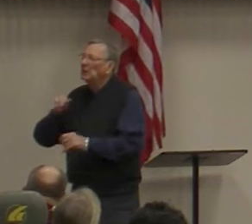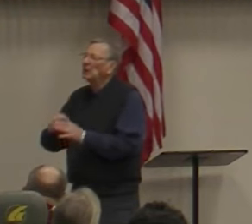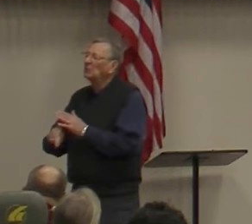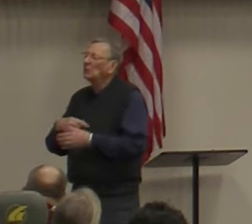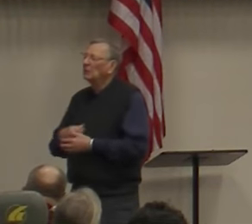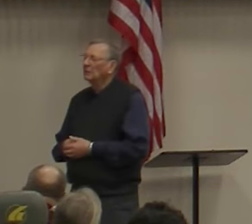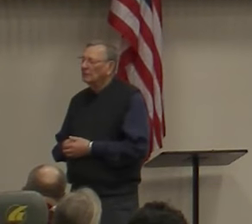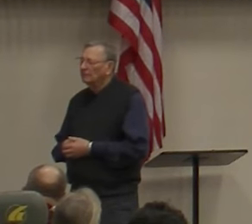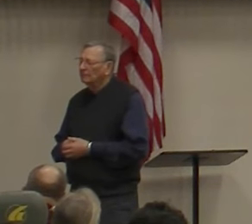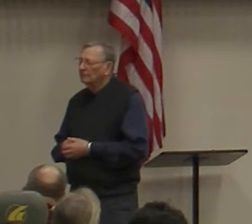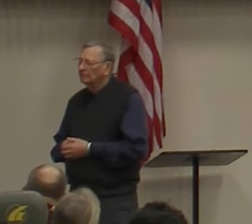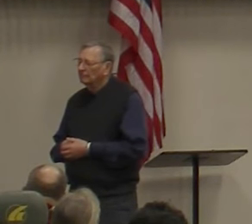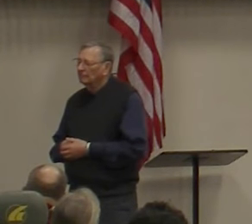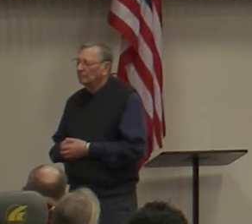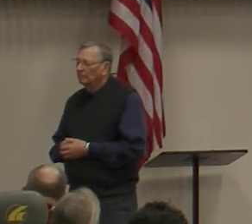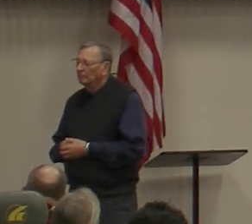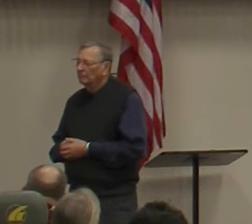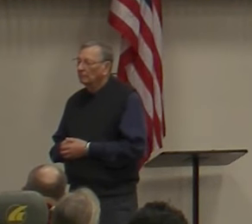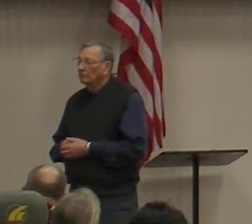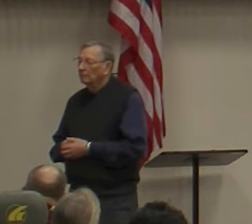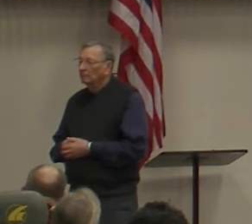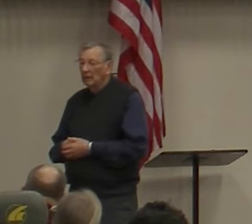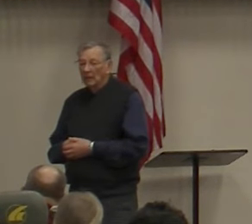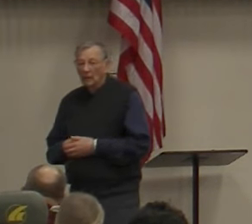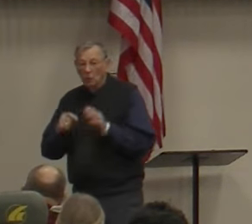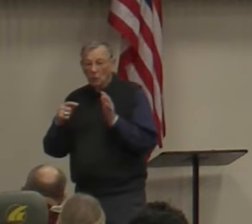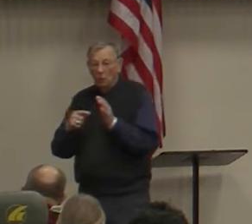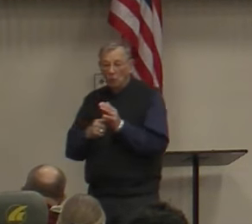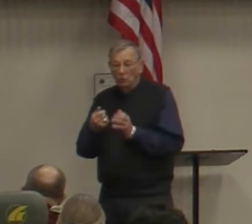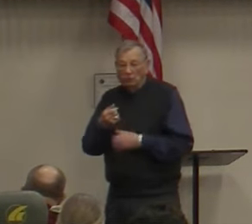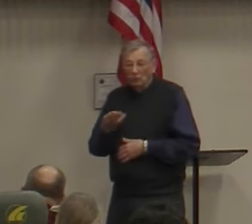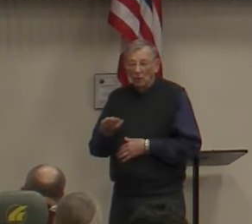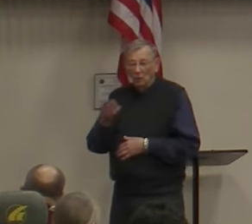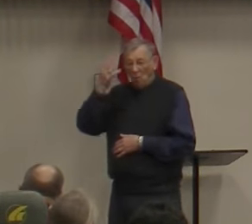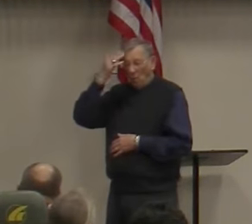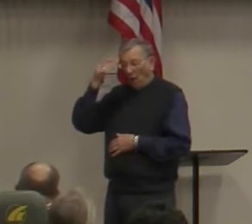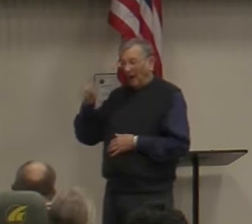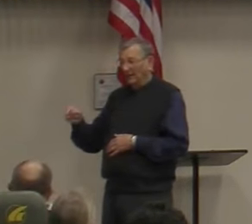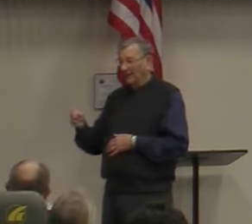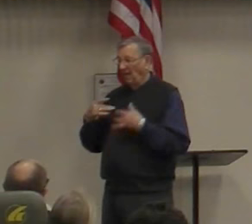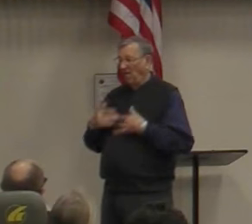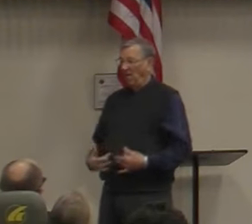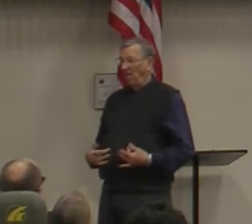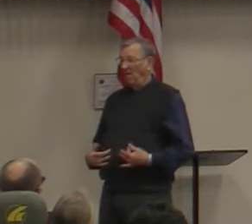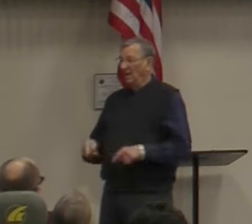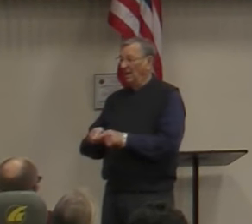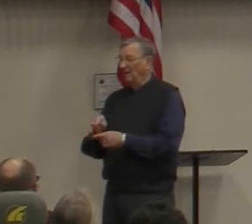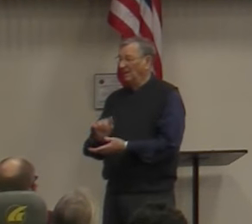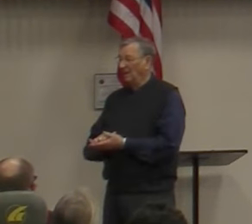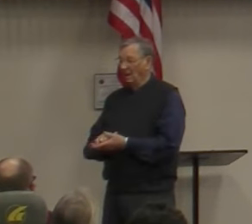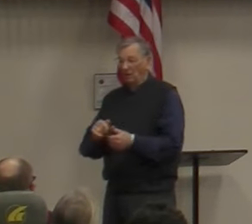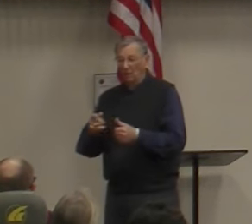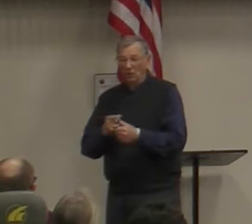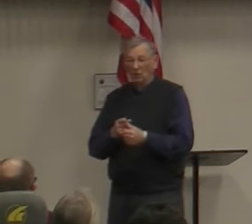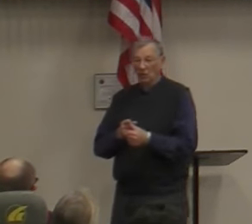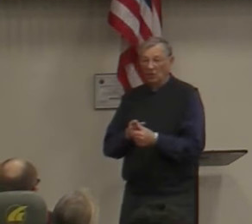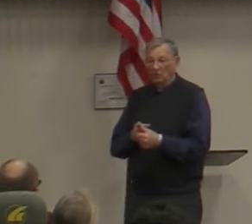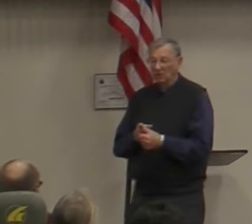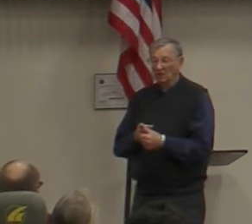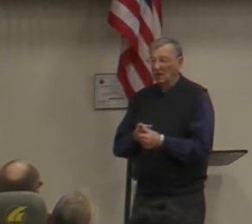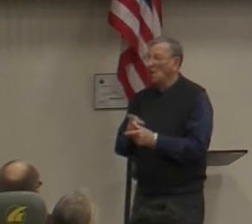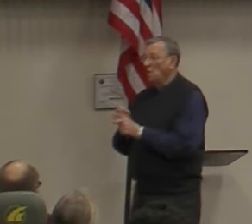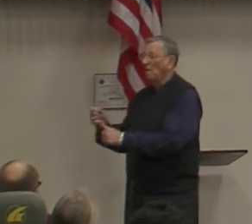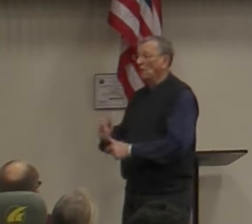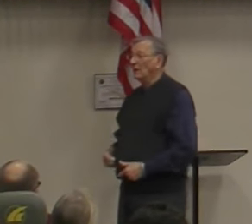away." Let's look at a few things that may have caused him to be in this situation. First thing, he's just run for his